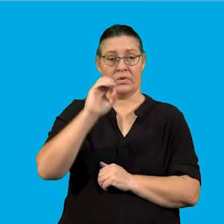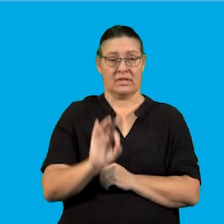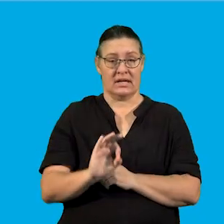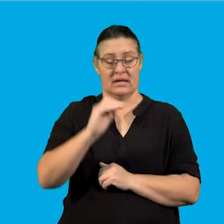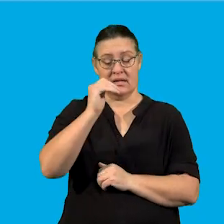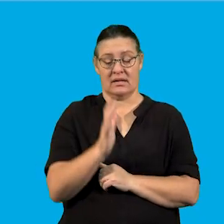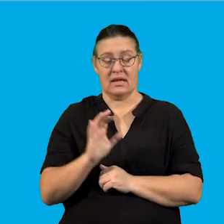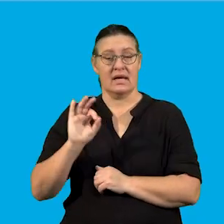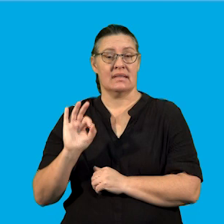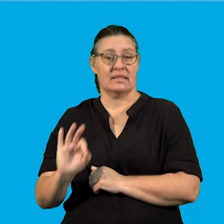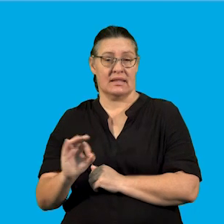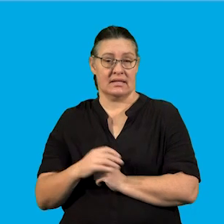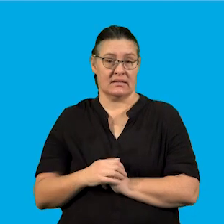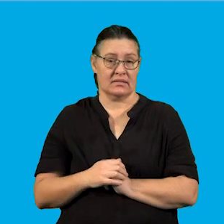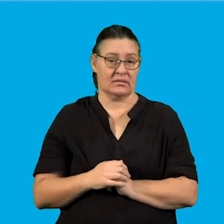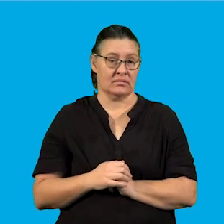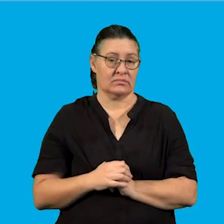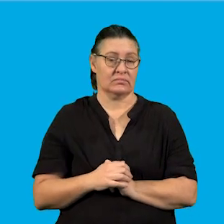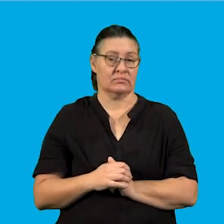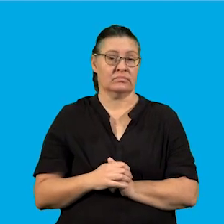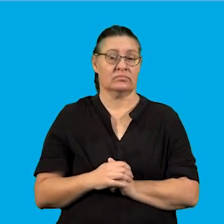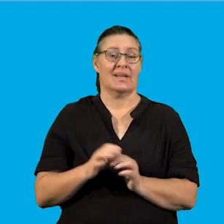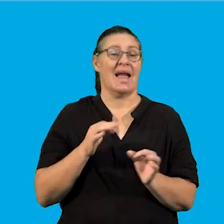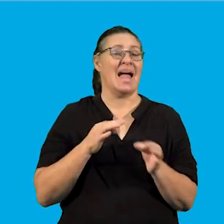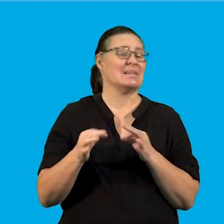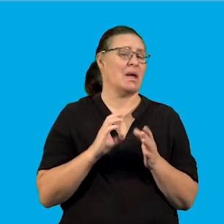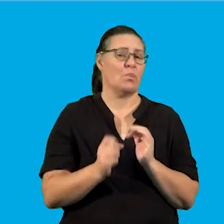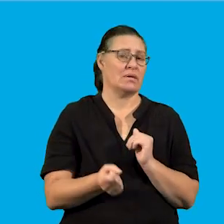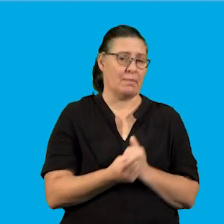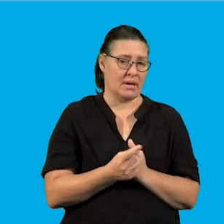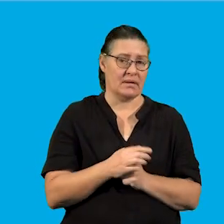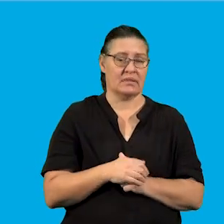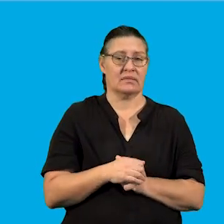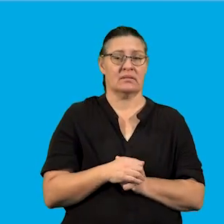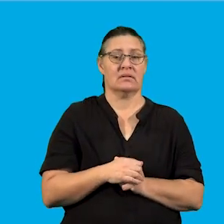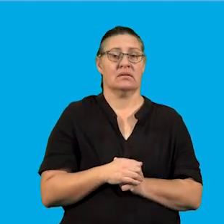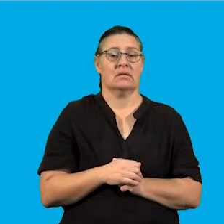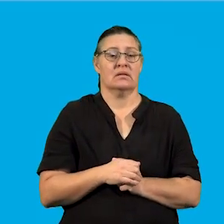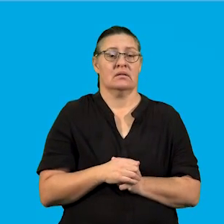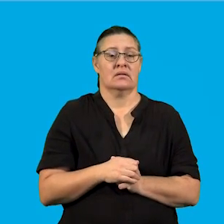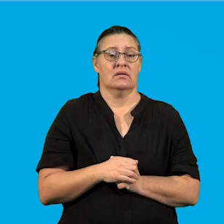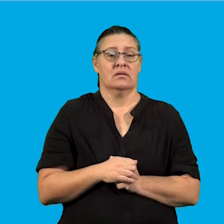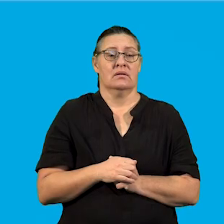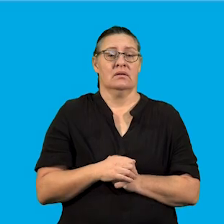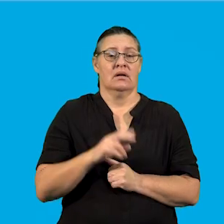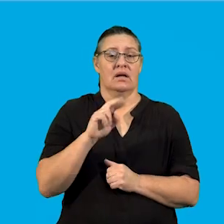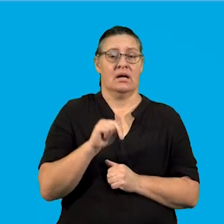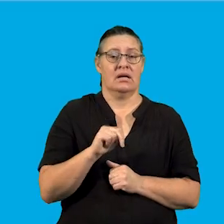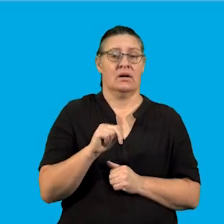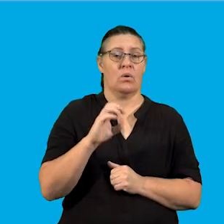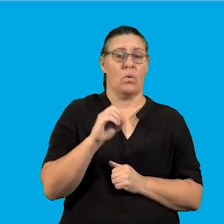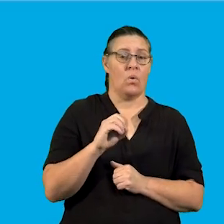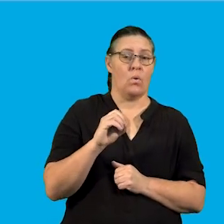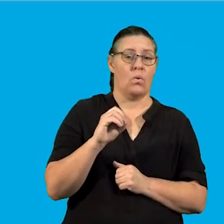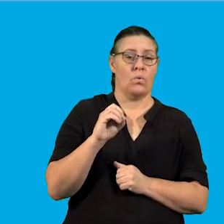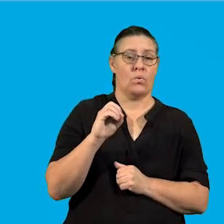FeNO3, and then we have the 3 outside the bracket. So to explain what is happening in the bracket, we have